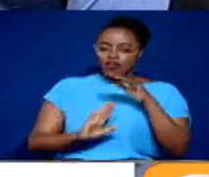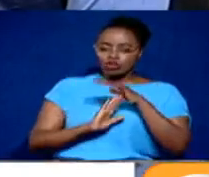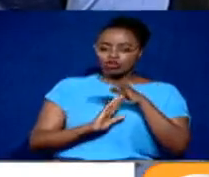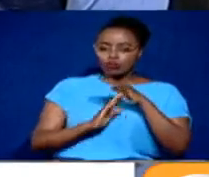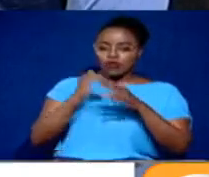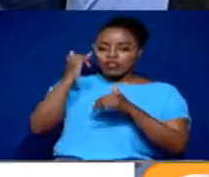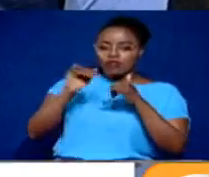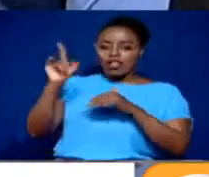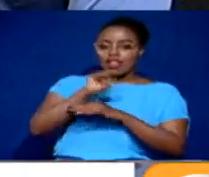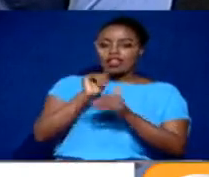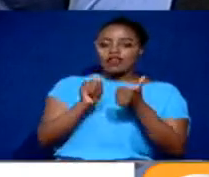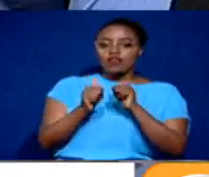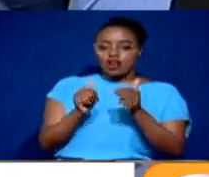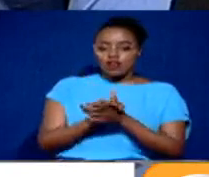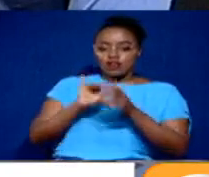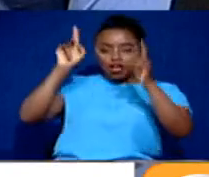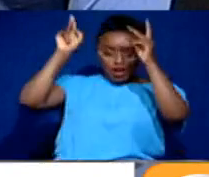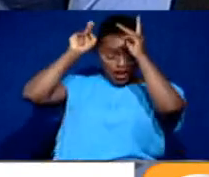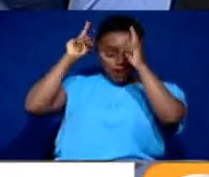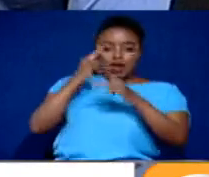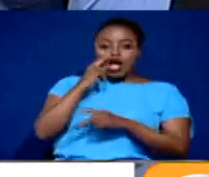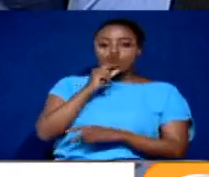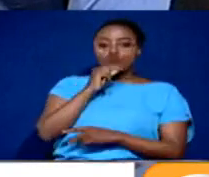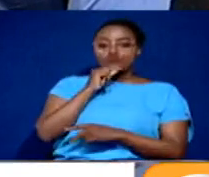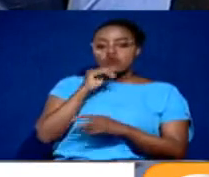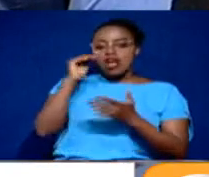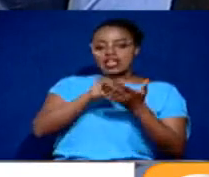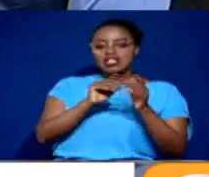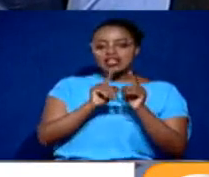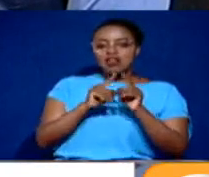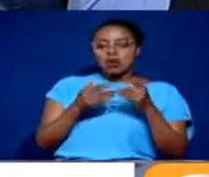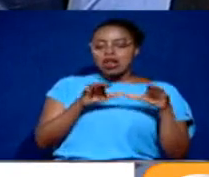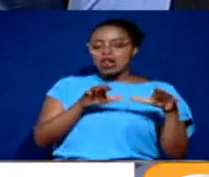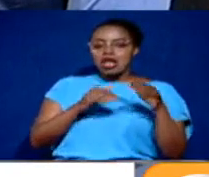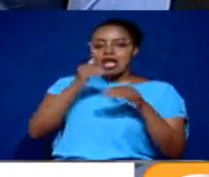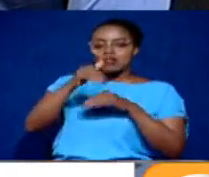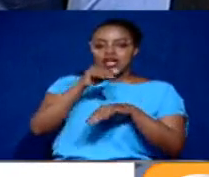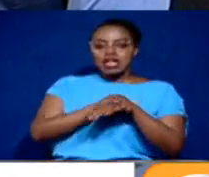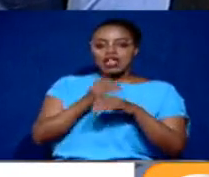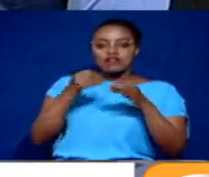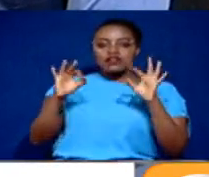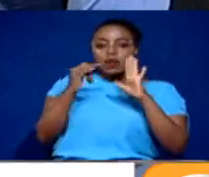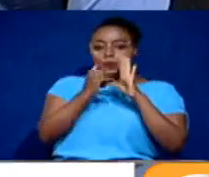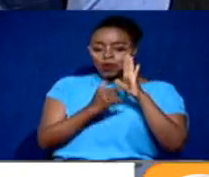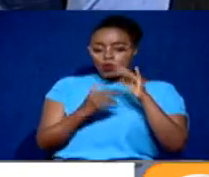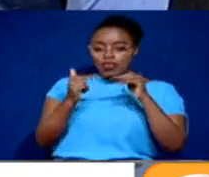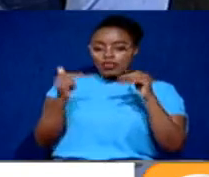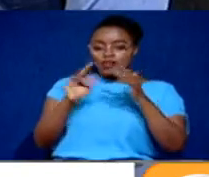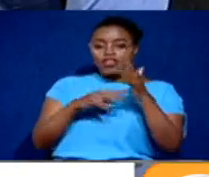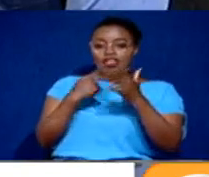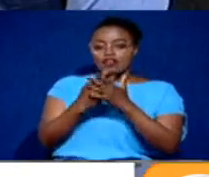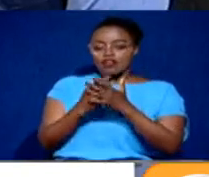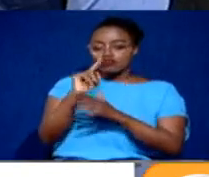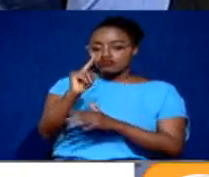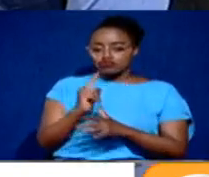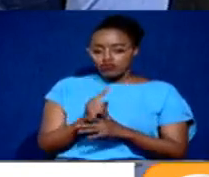on the final day of the competition. Now, Kakamega Homeboyz once again were frustrated after earning 3 points with their opponents failing to show